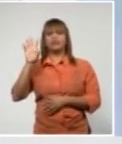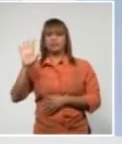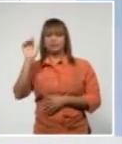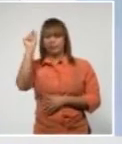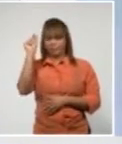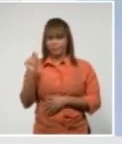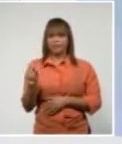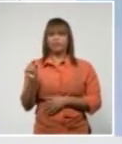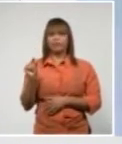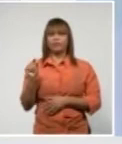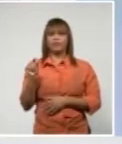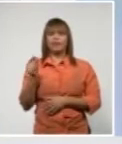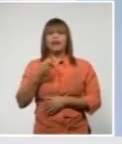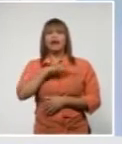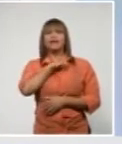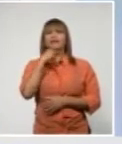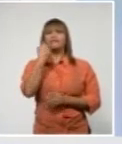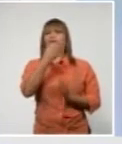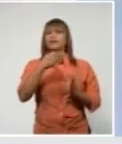Yesterday,